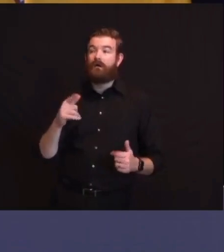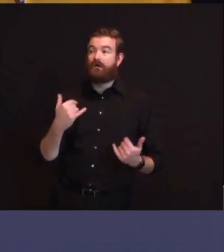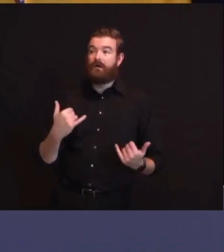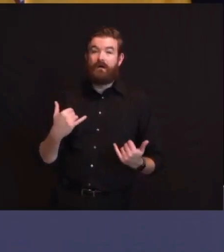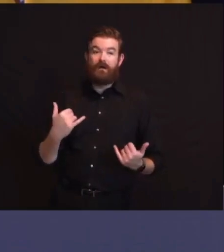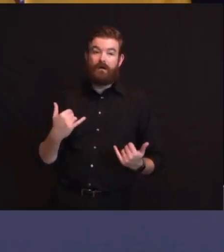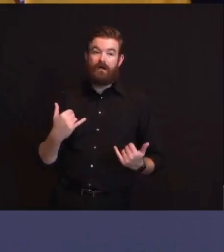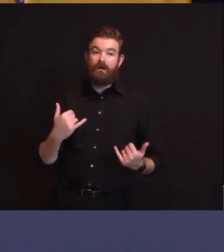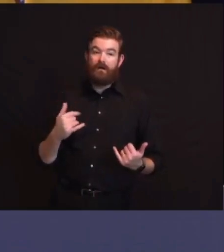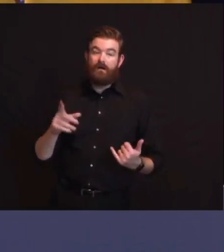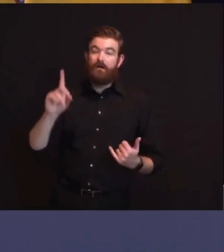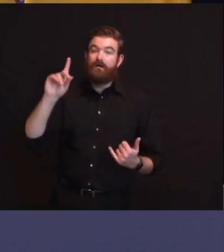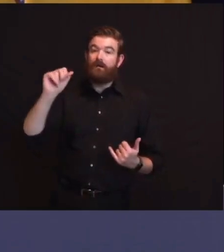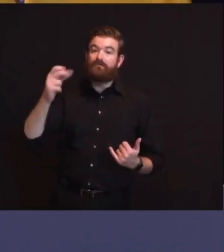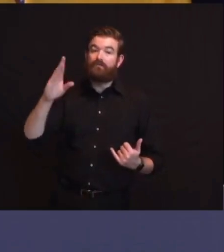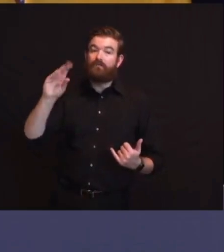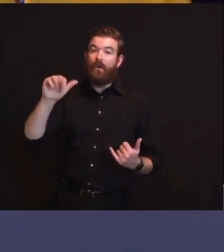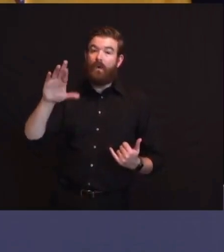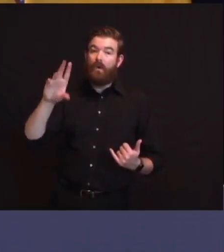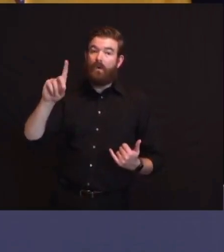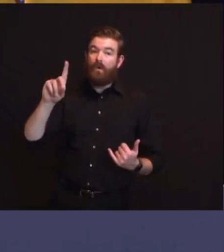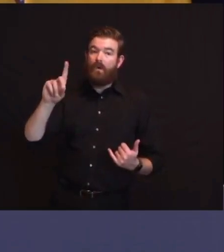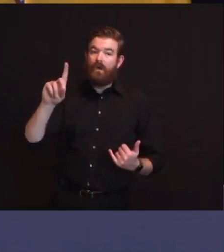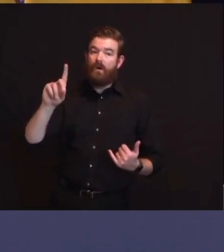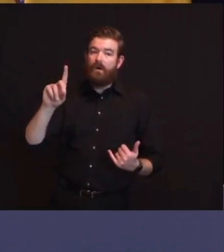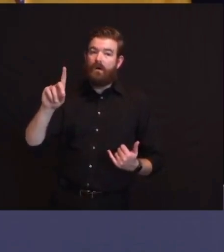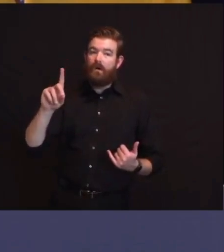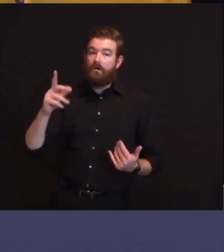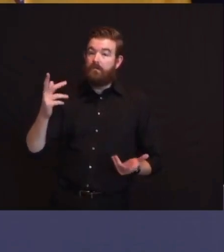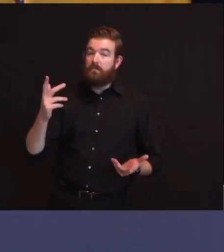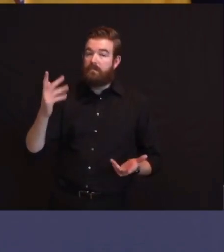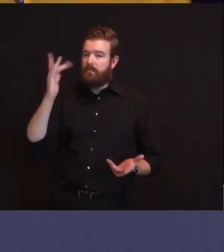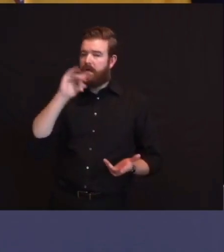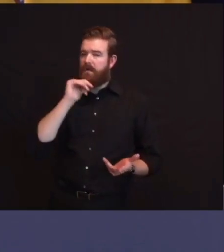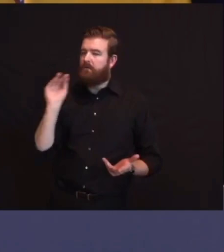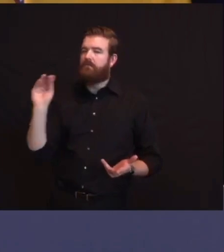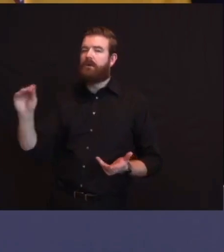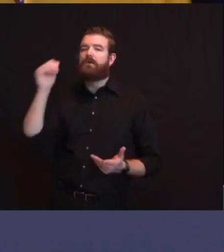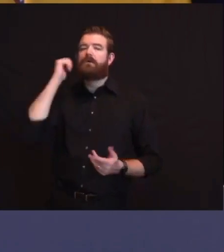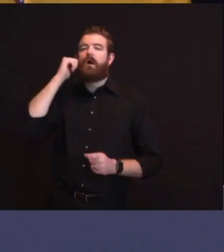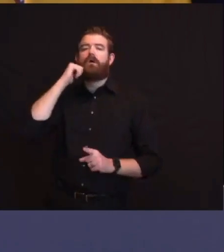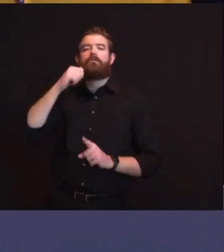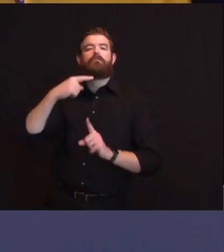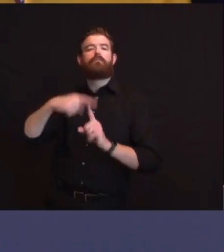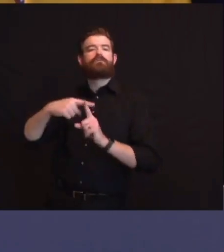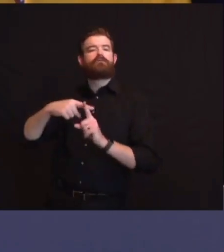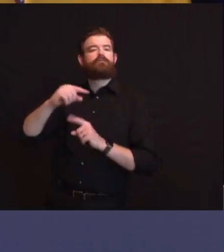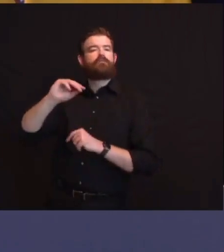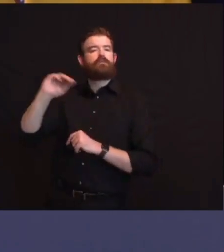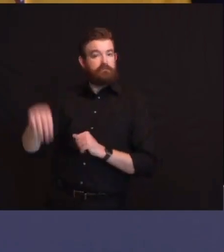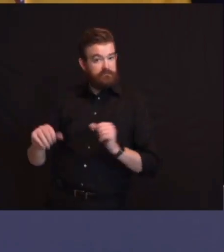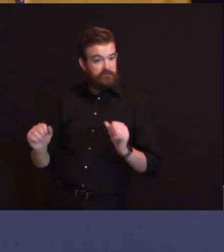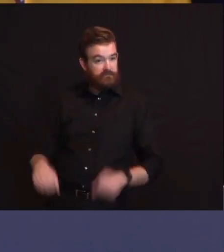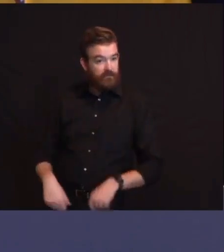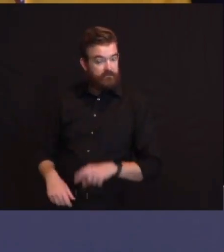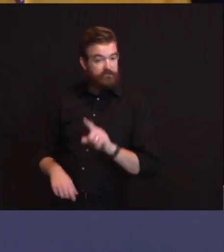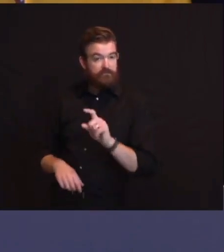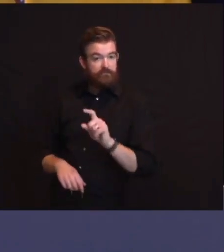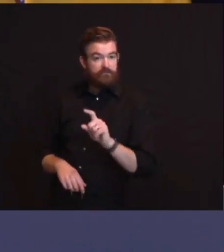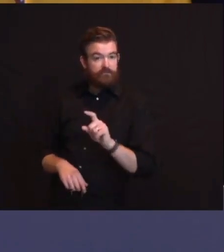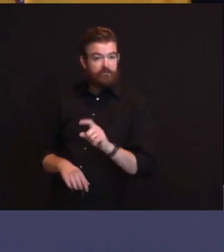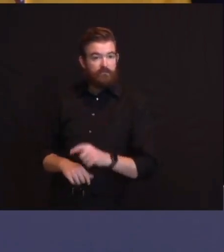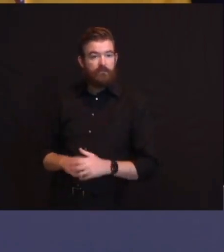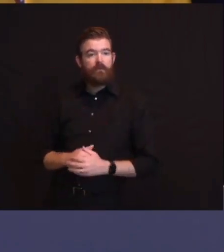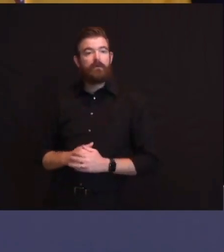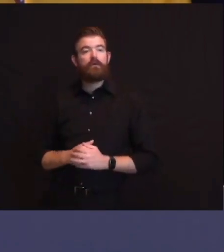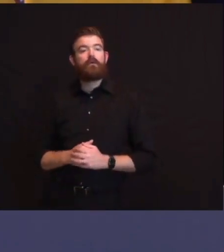Is it possible to get positivity rate? Yeah, yes, right. And then for the BPU commissioner, were